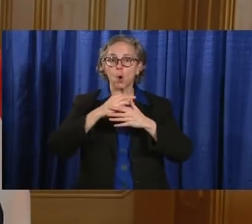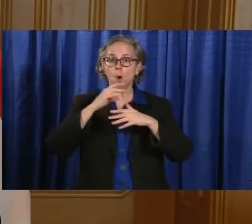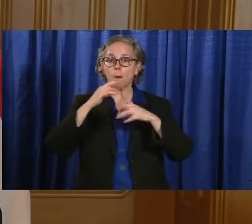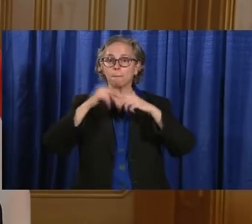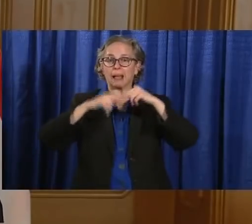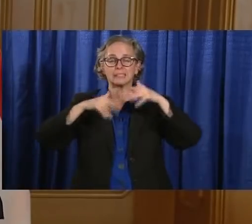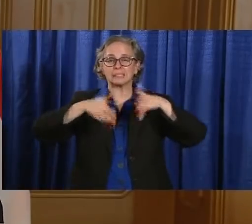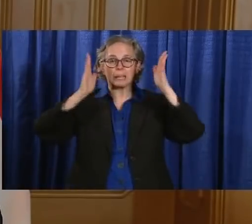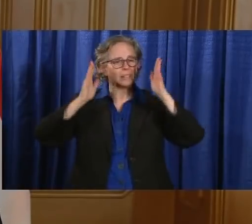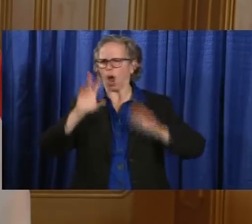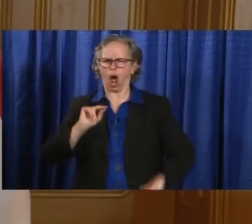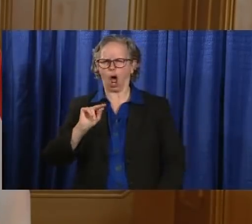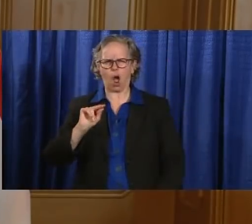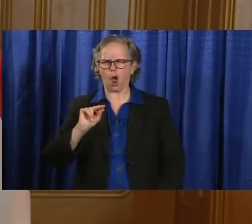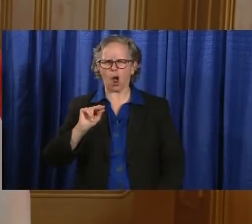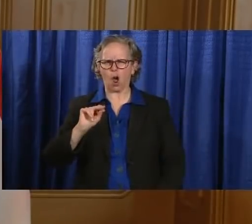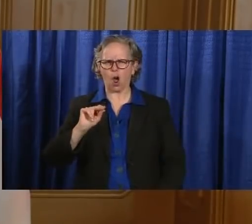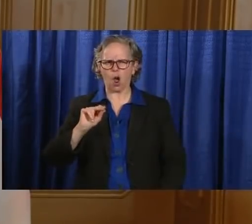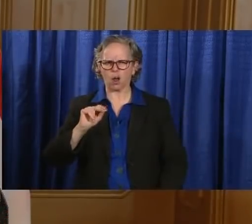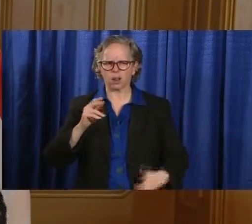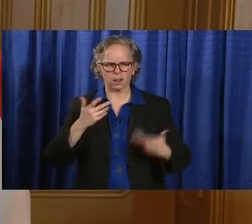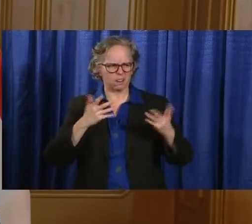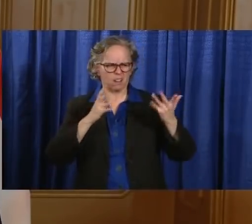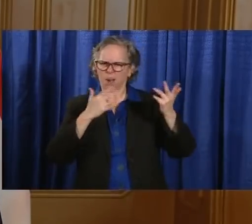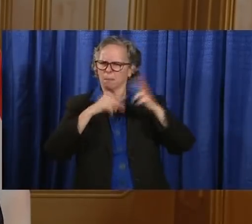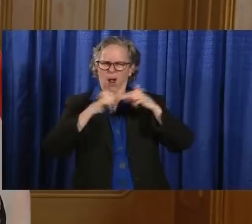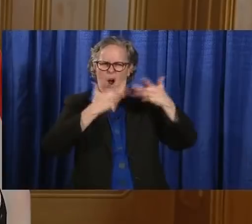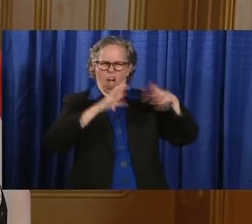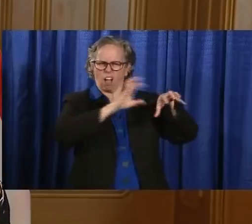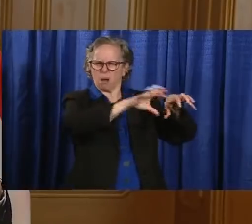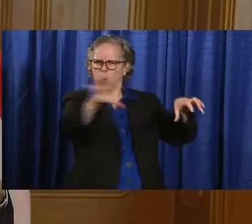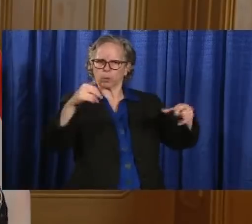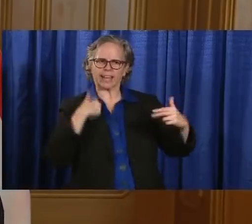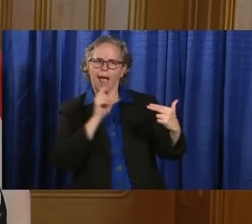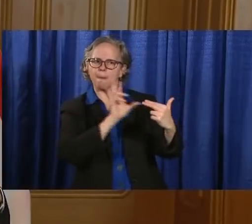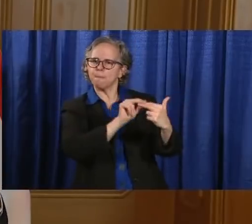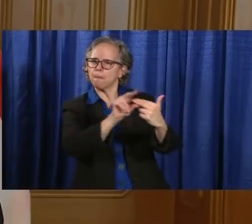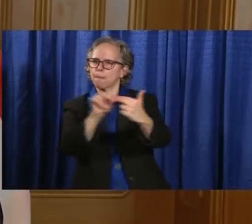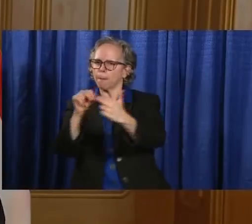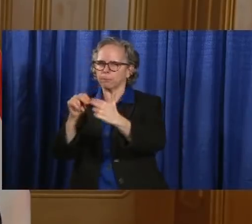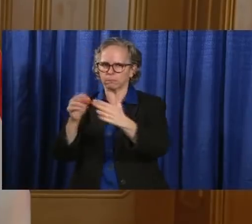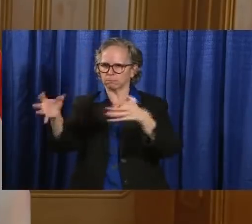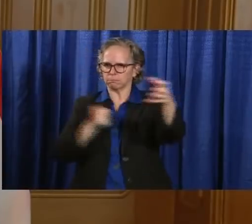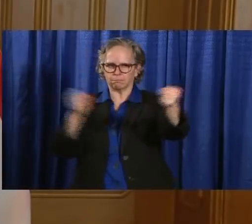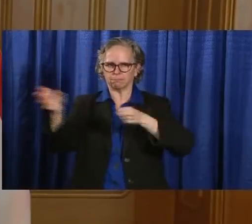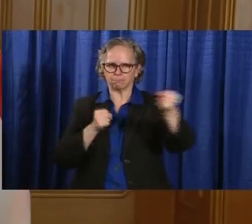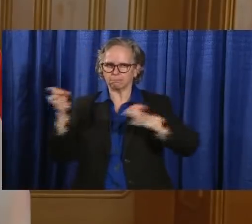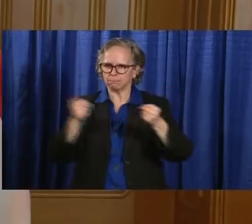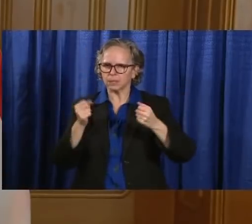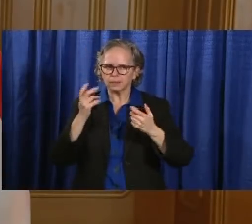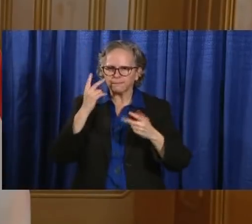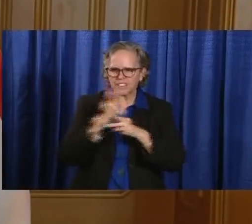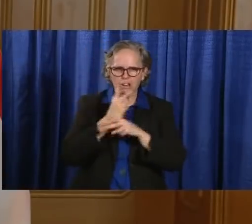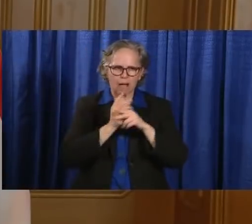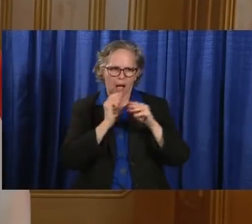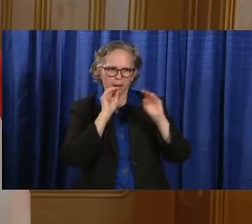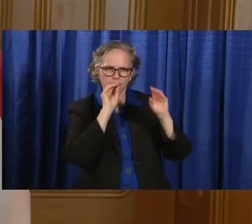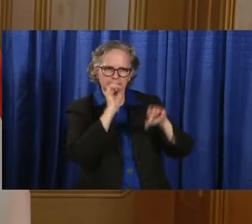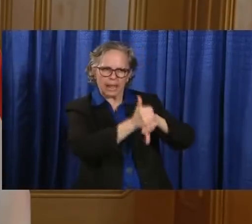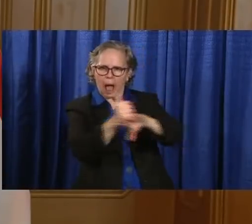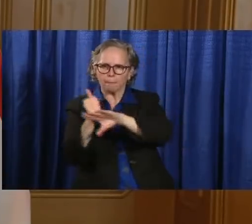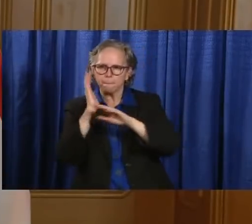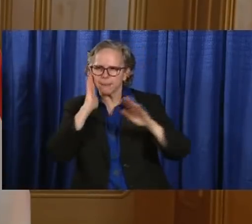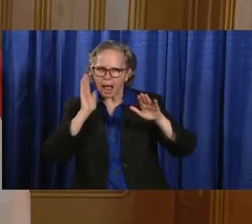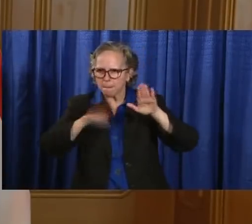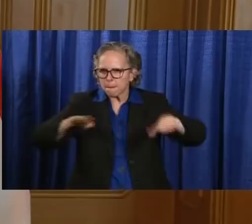taking existing facilities and putting beds and all the other things that are necessary in those facilities.